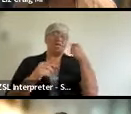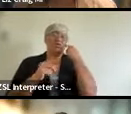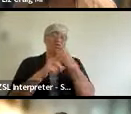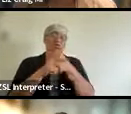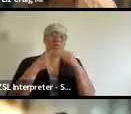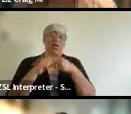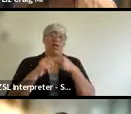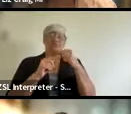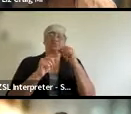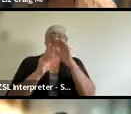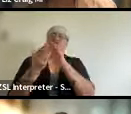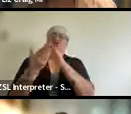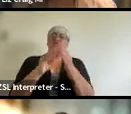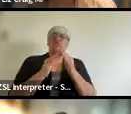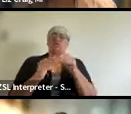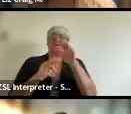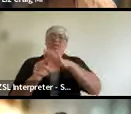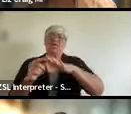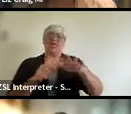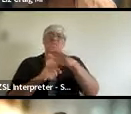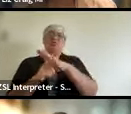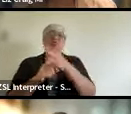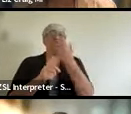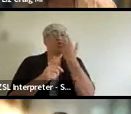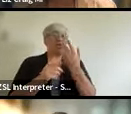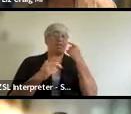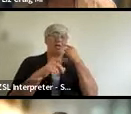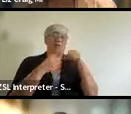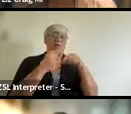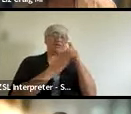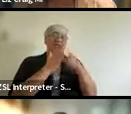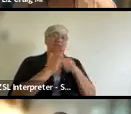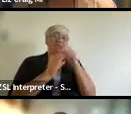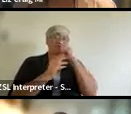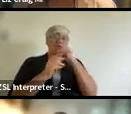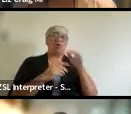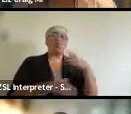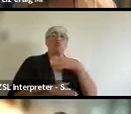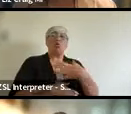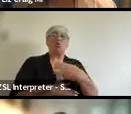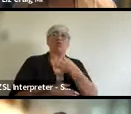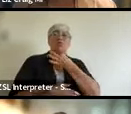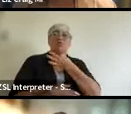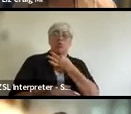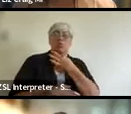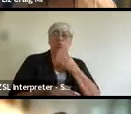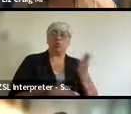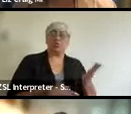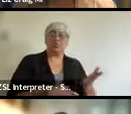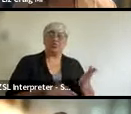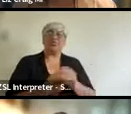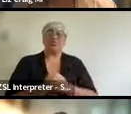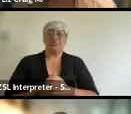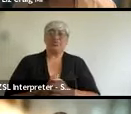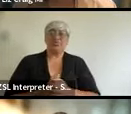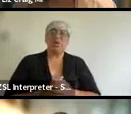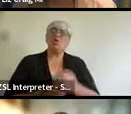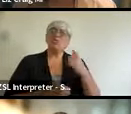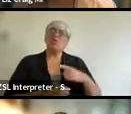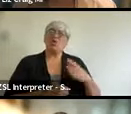position of disabled people in our society because